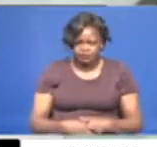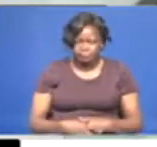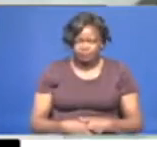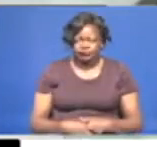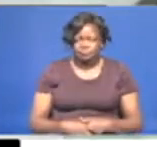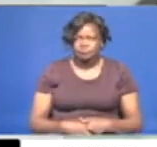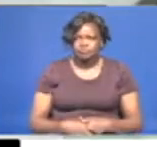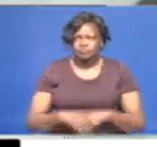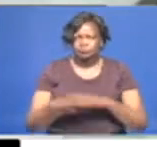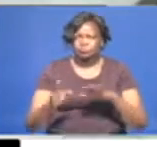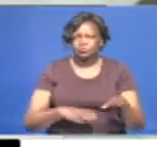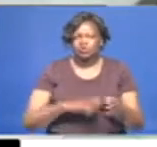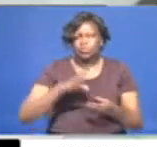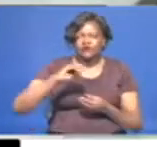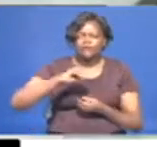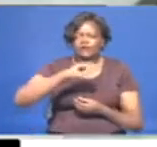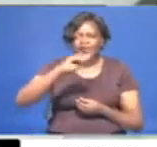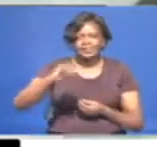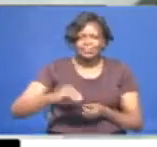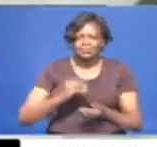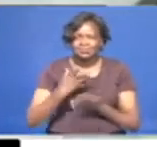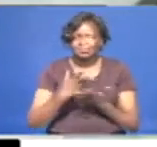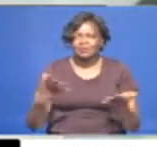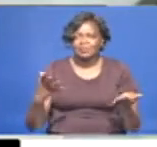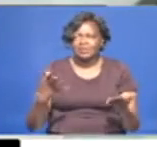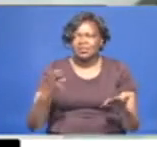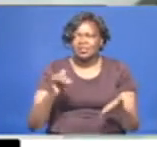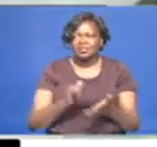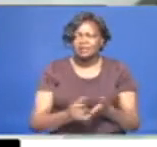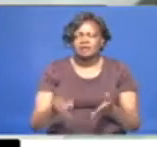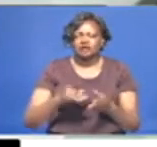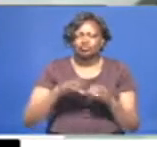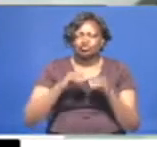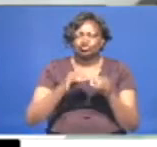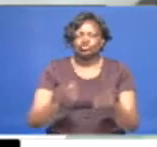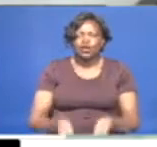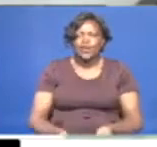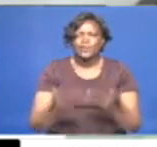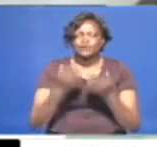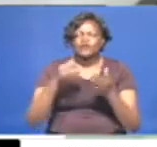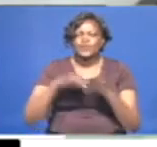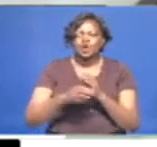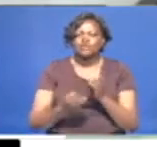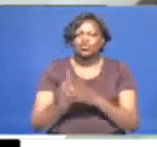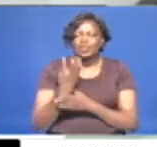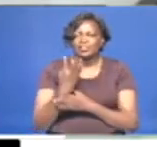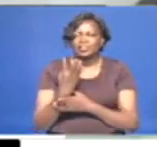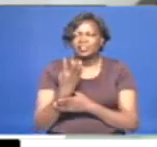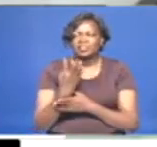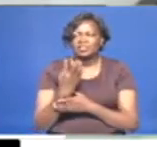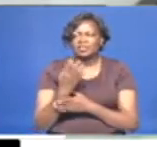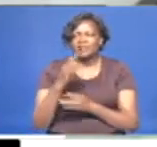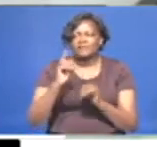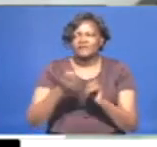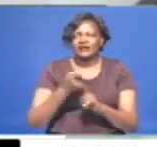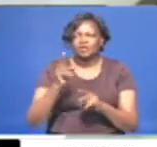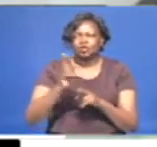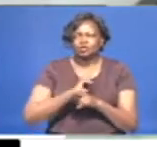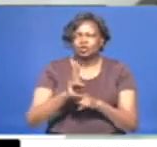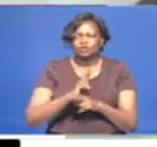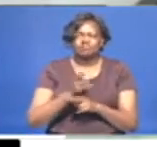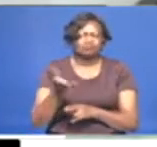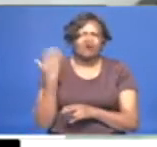Now, fertilizer is a substance added to soil to improve plant growth and yield. It was first used by ancient